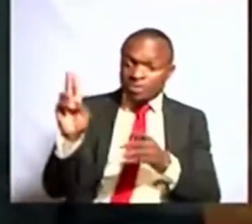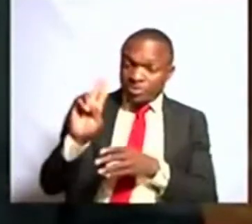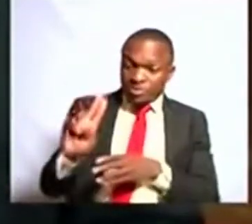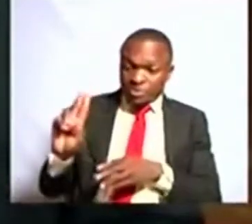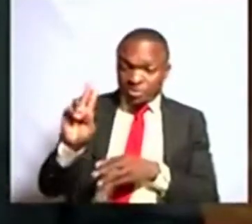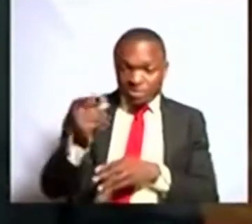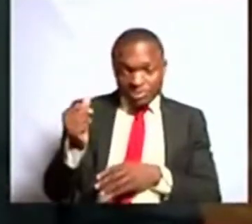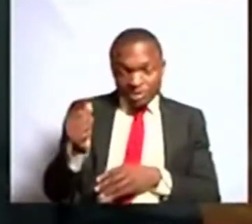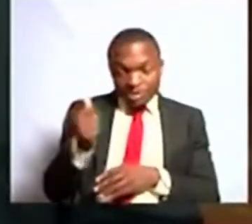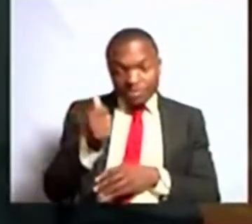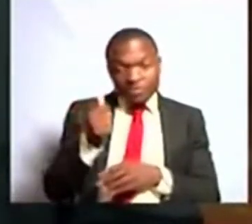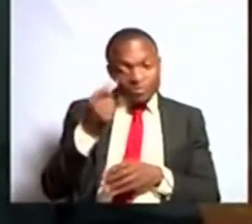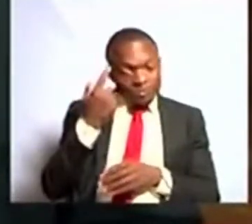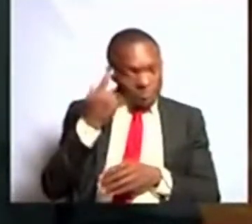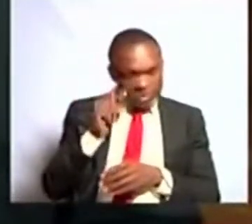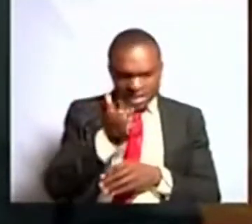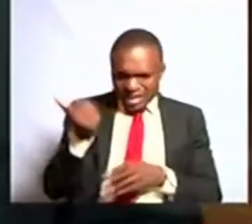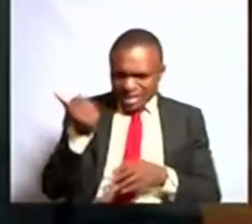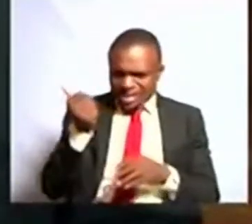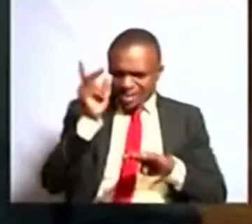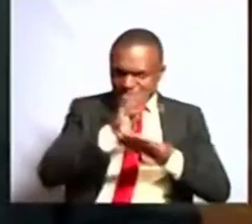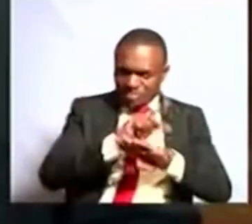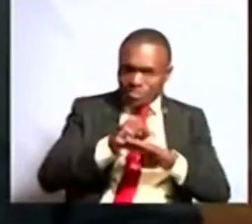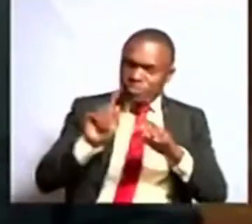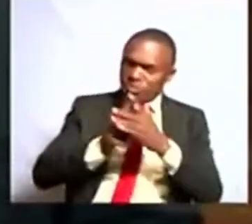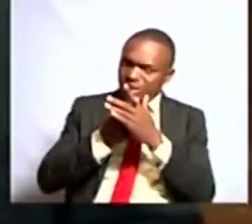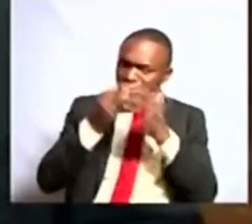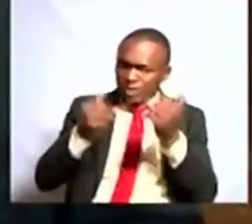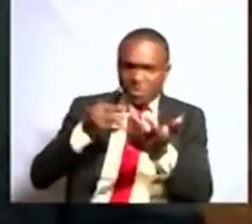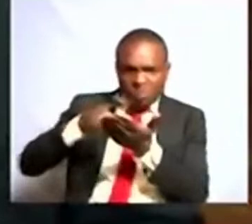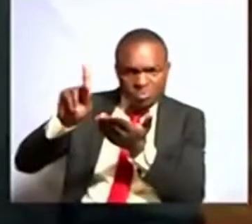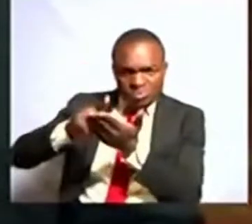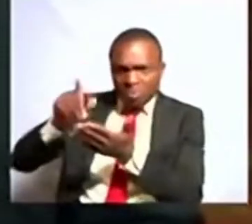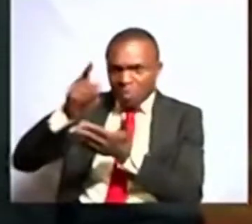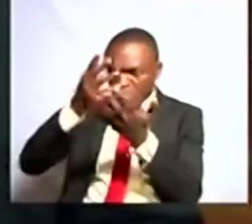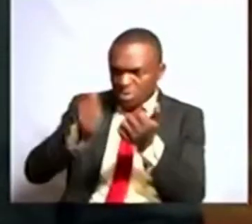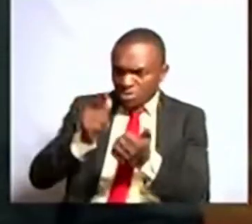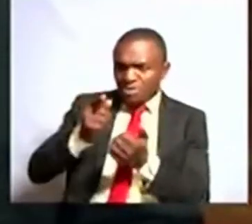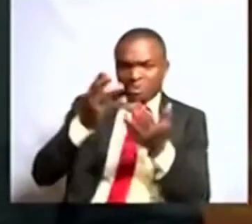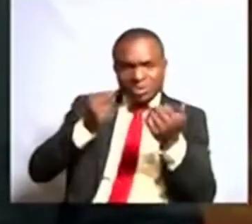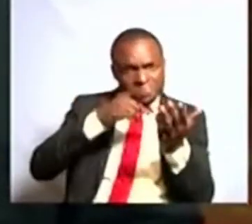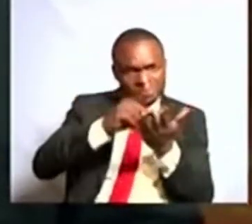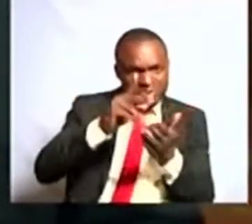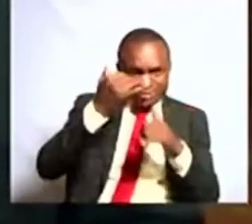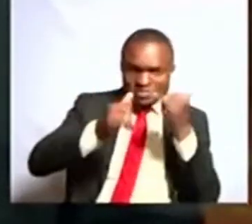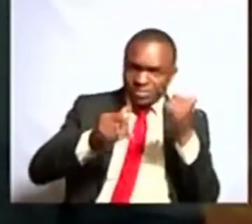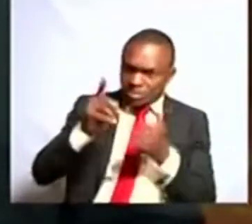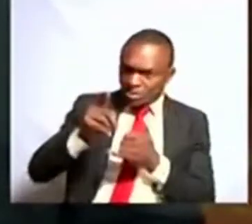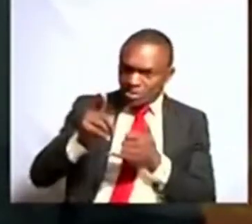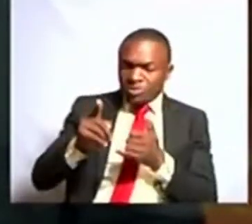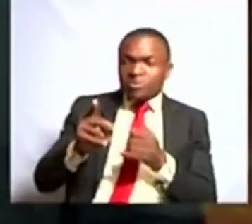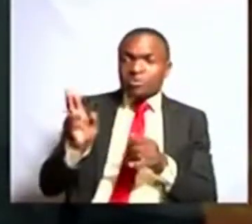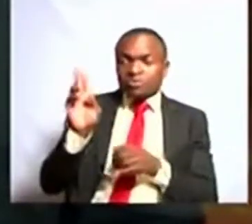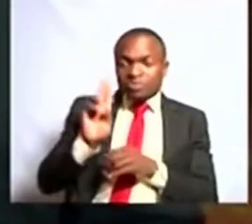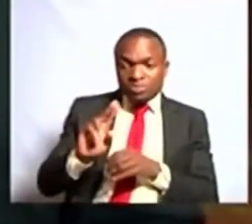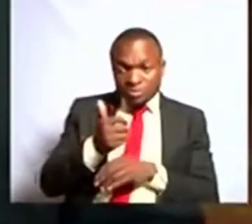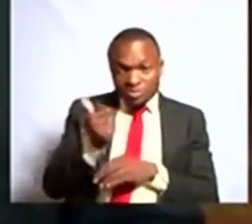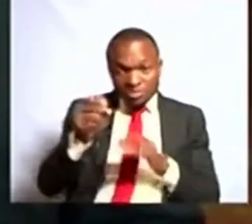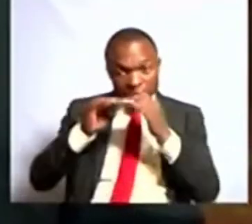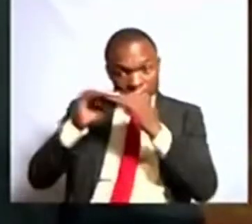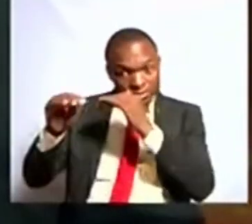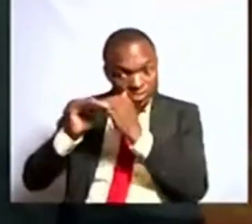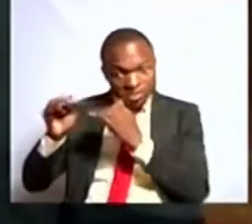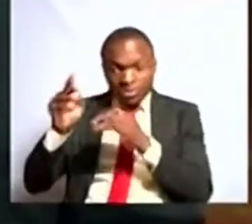other projects, so that you start now paying for whatever you wanted to pay and finish. You varied the funds to some